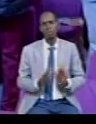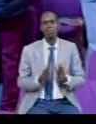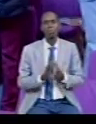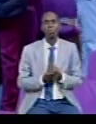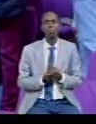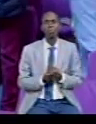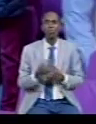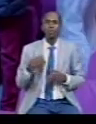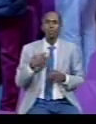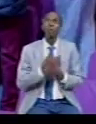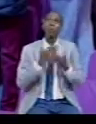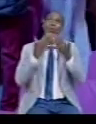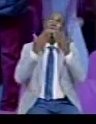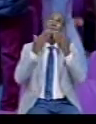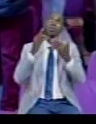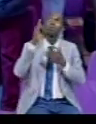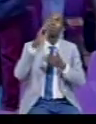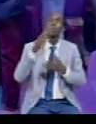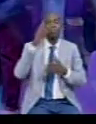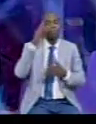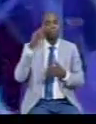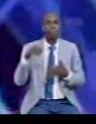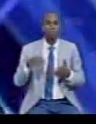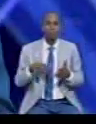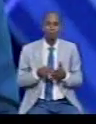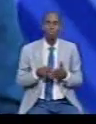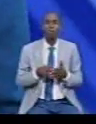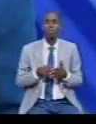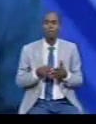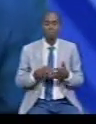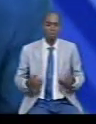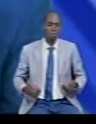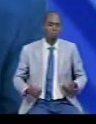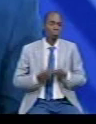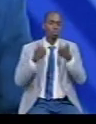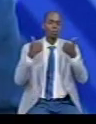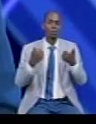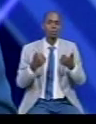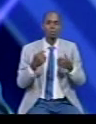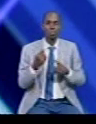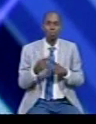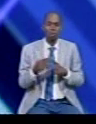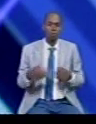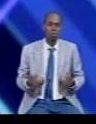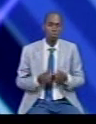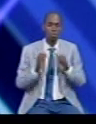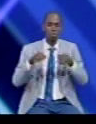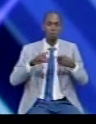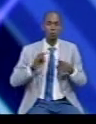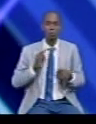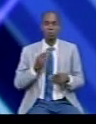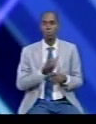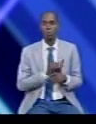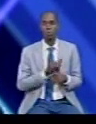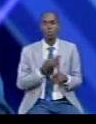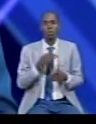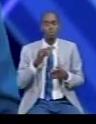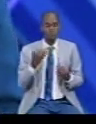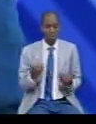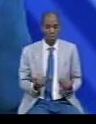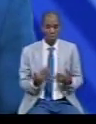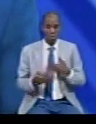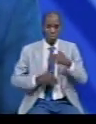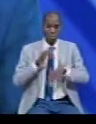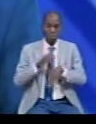We thank God for this charge today that came to us. Today, our vision for follow-up must change.